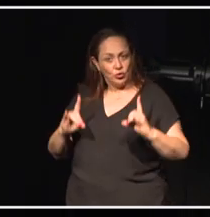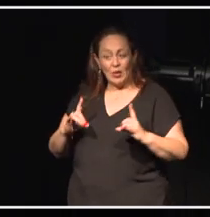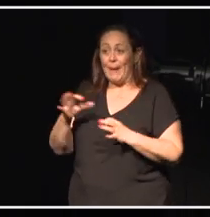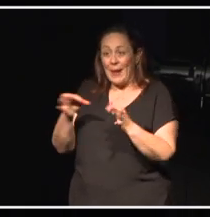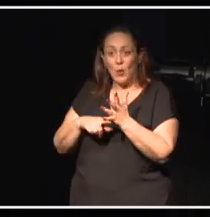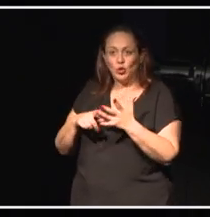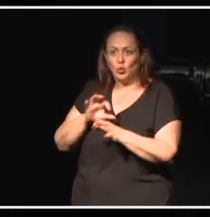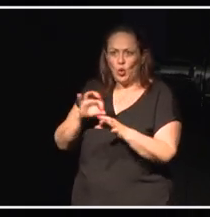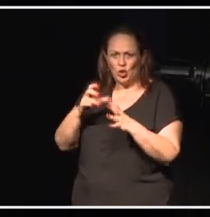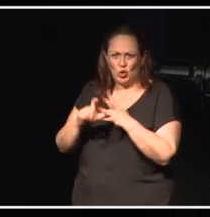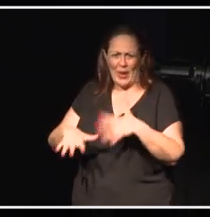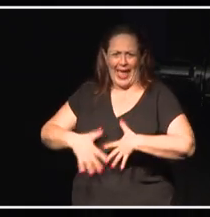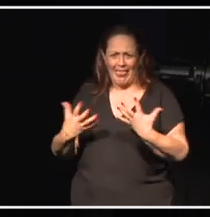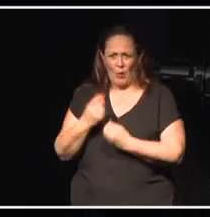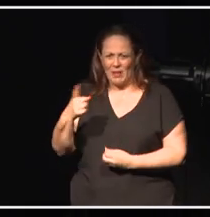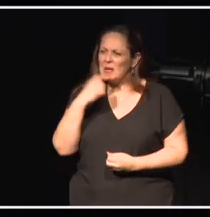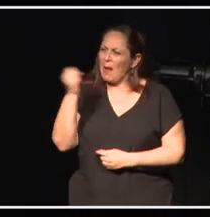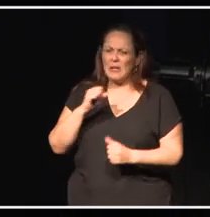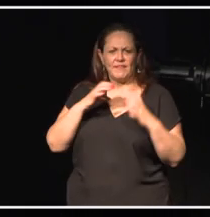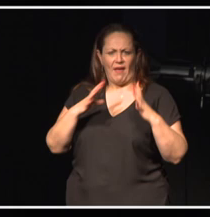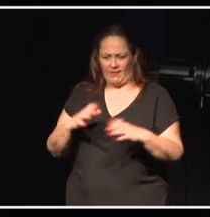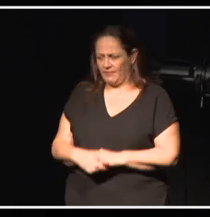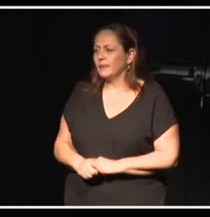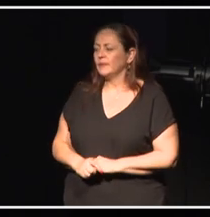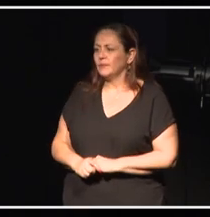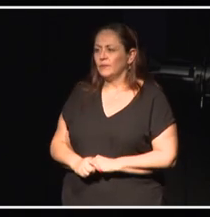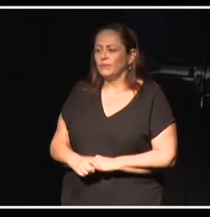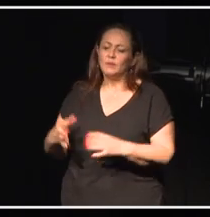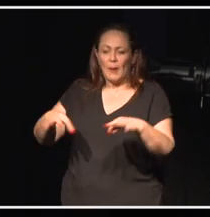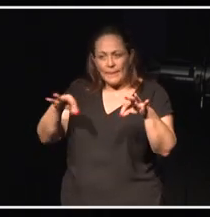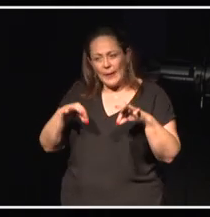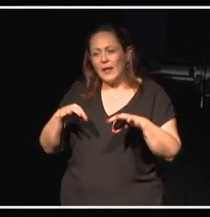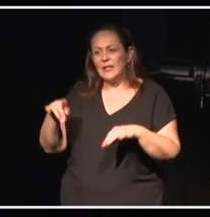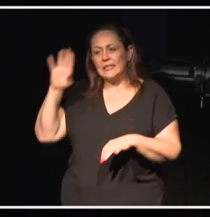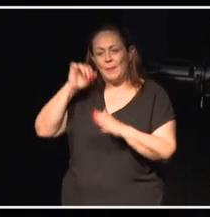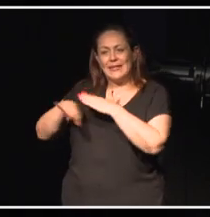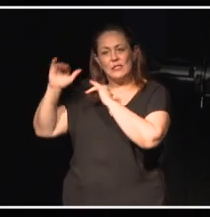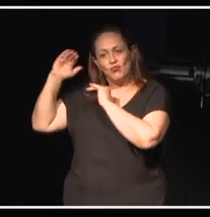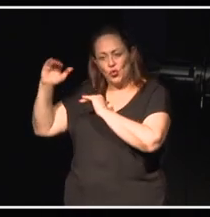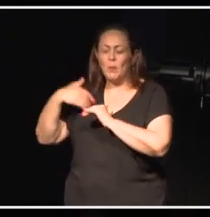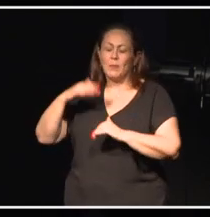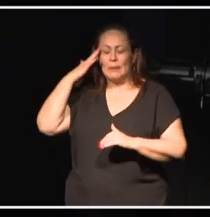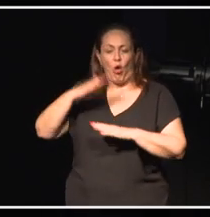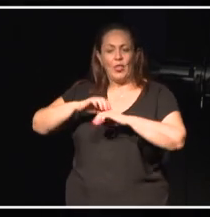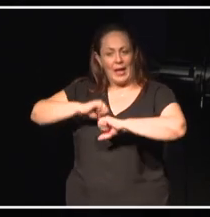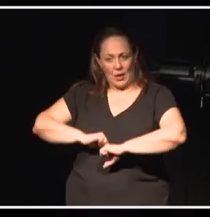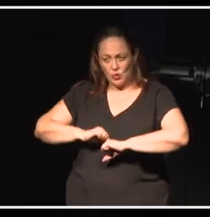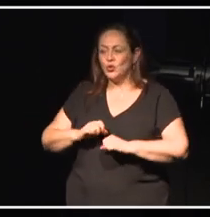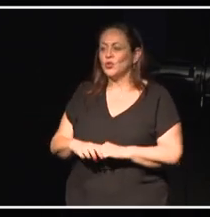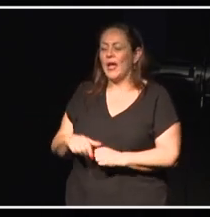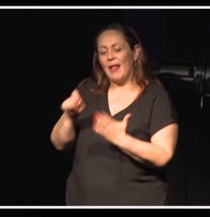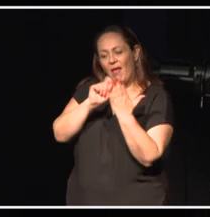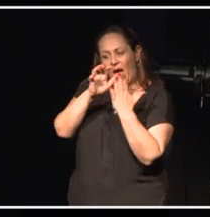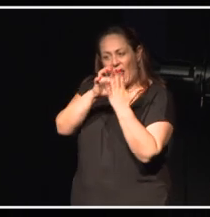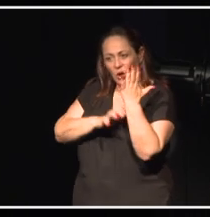anything with him. And he said, yep, sure. You know, he got me a blanket, and he went and slept in his room, and I slept on the couch. And in the article, I